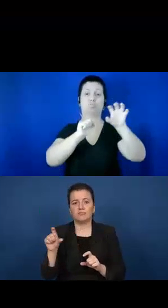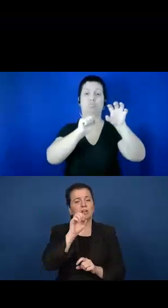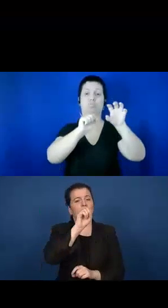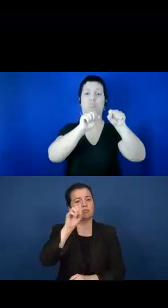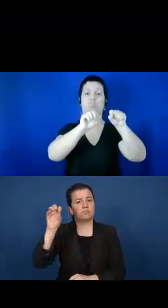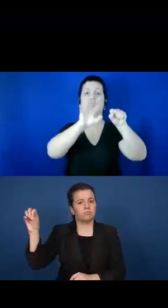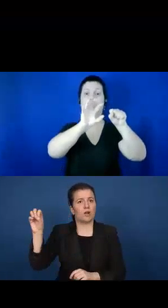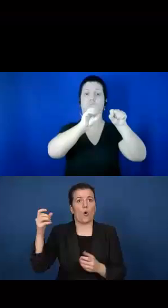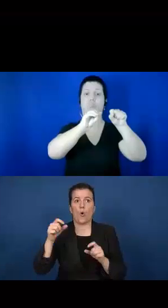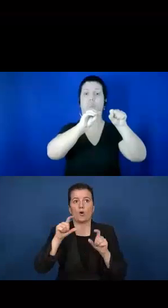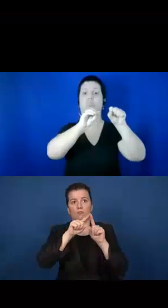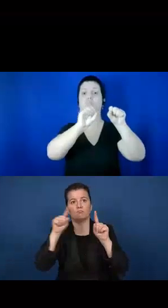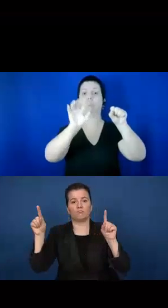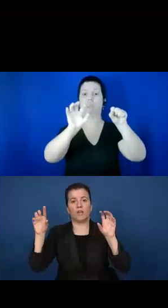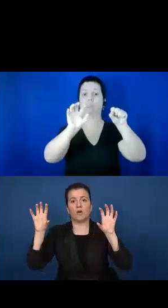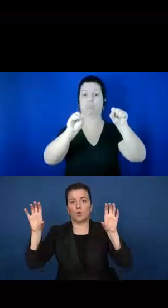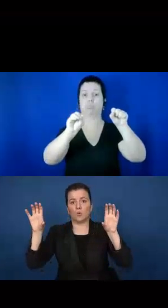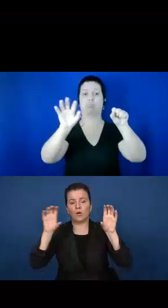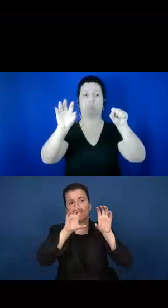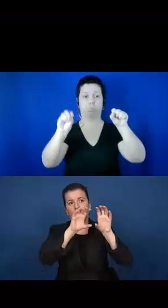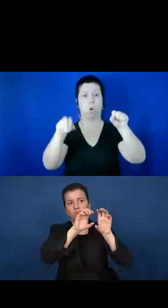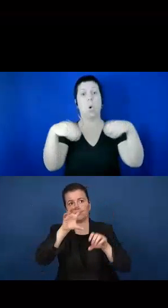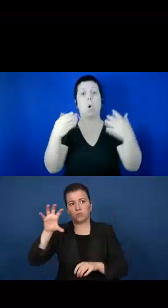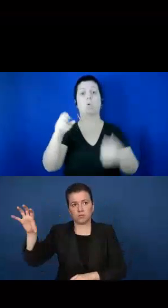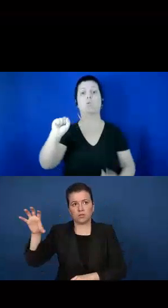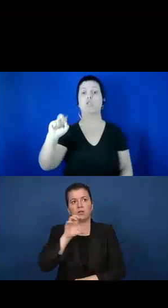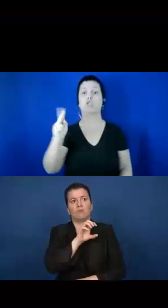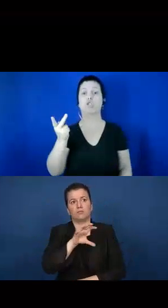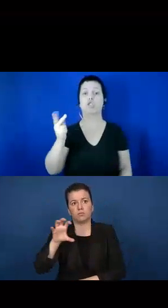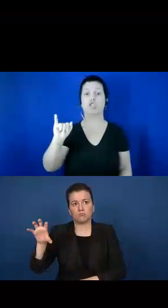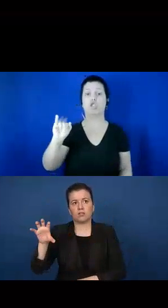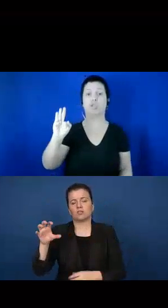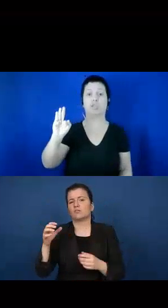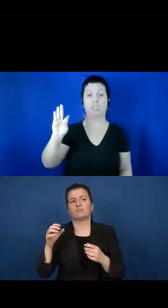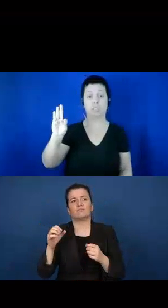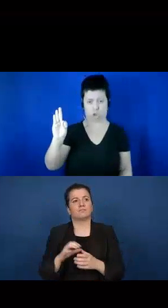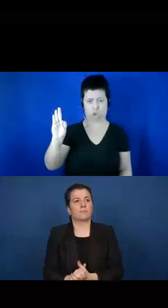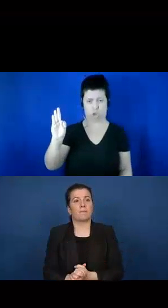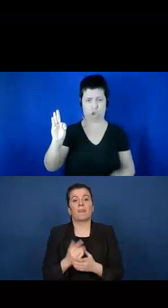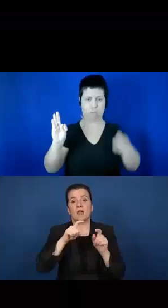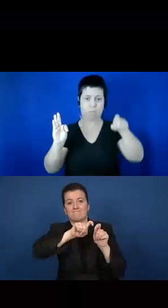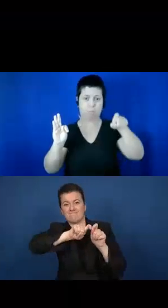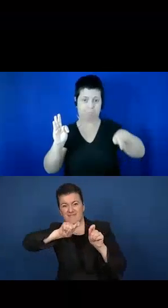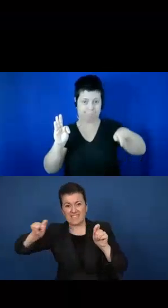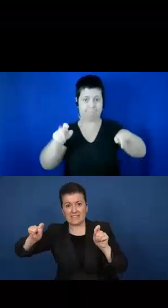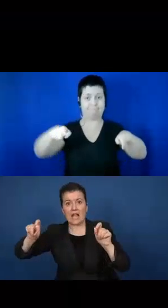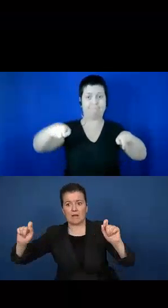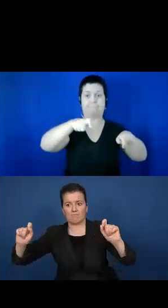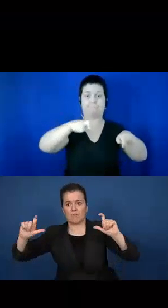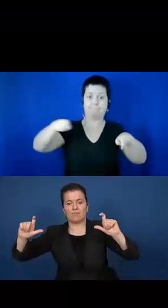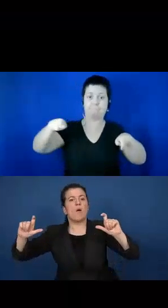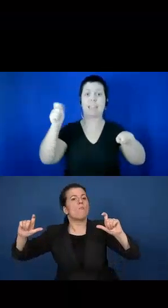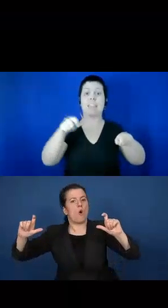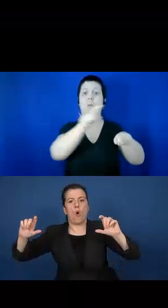pressing Shift while drawing with the mouse, we can activate multiple actuators all